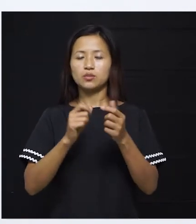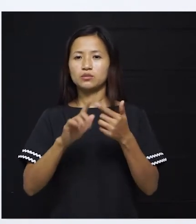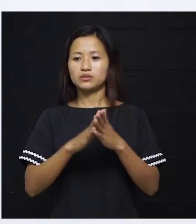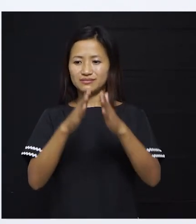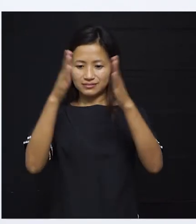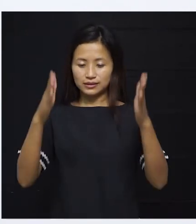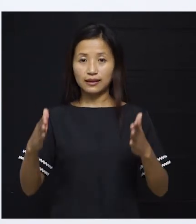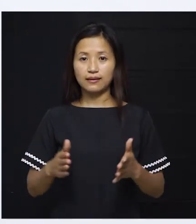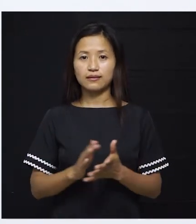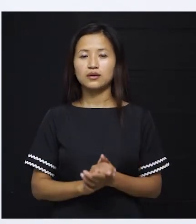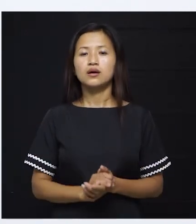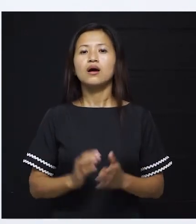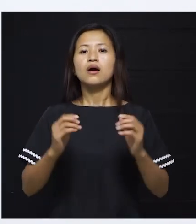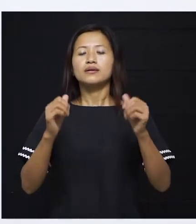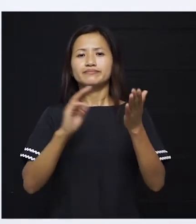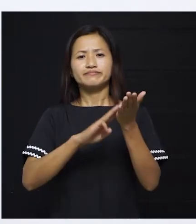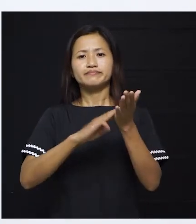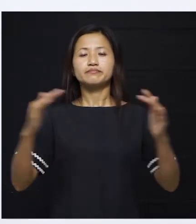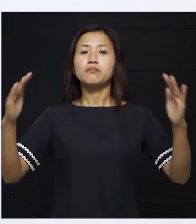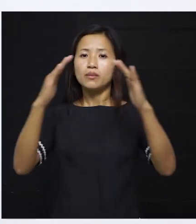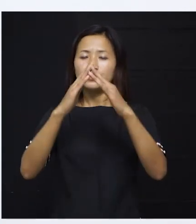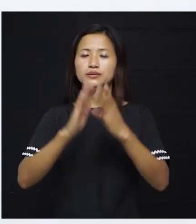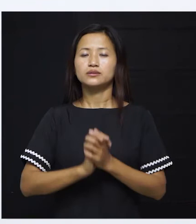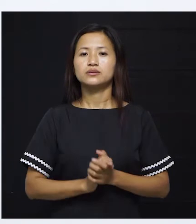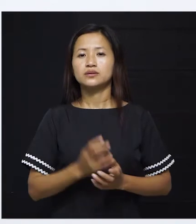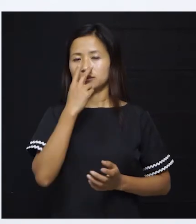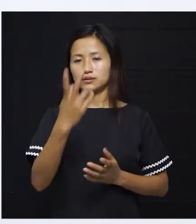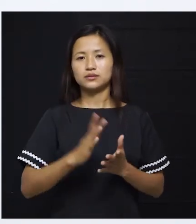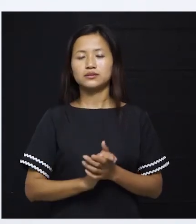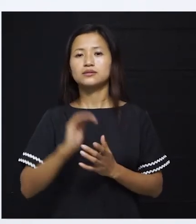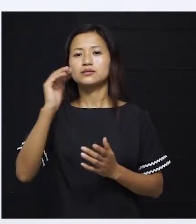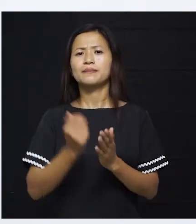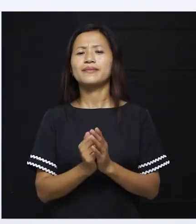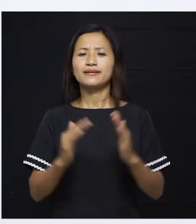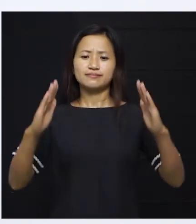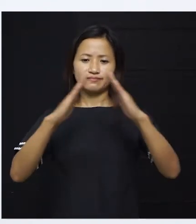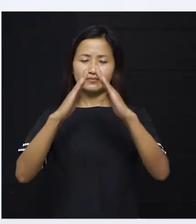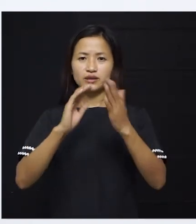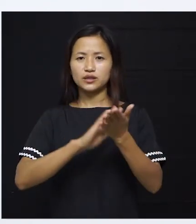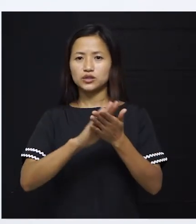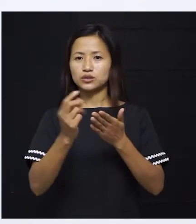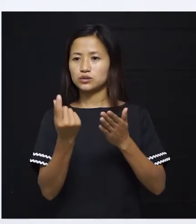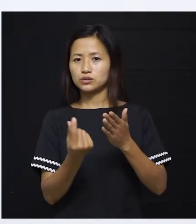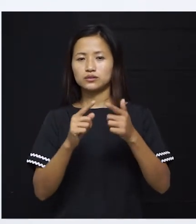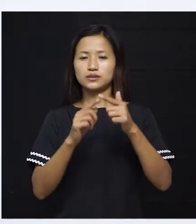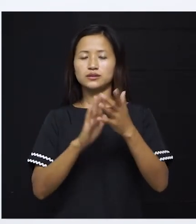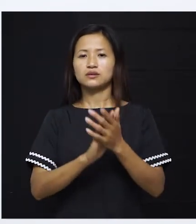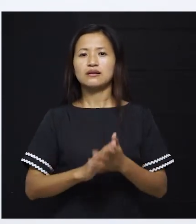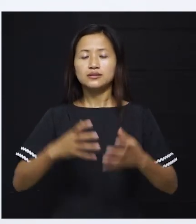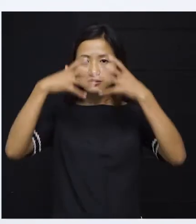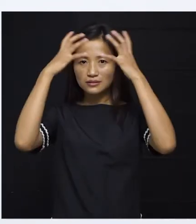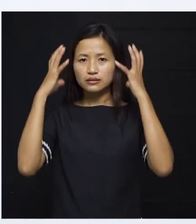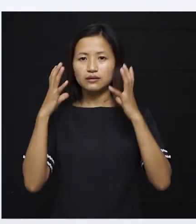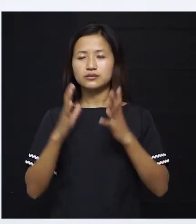or we can also see some morungs, right? Or we see some huts where the skulls of the